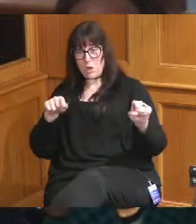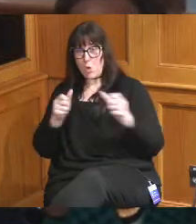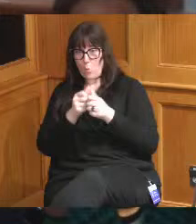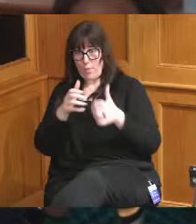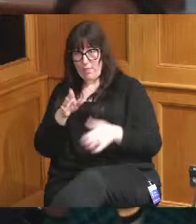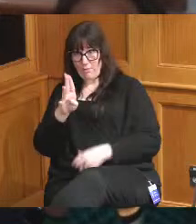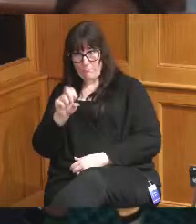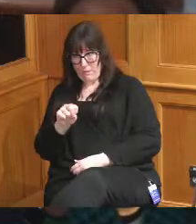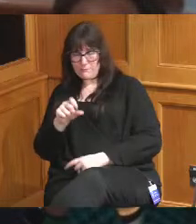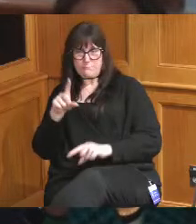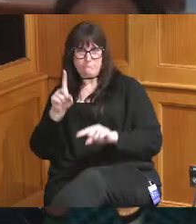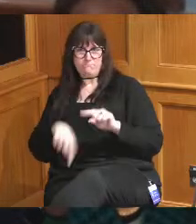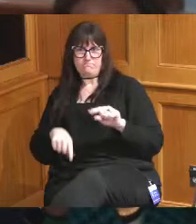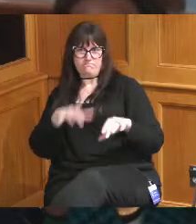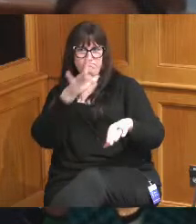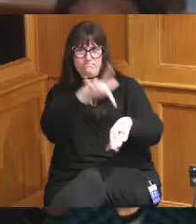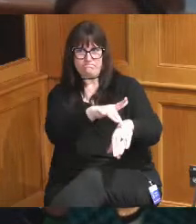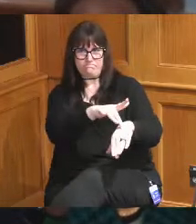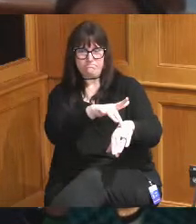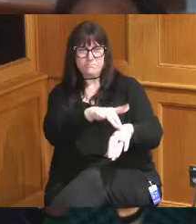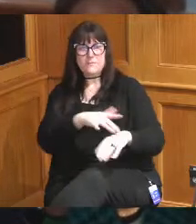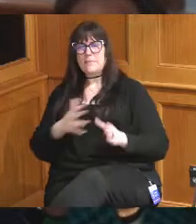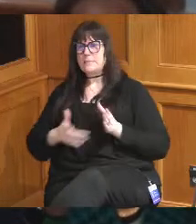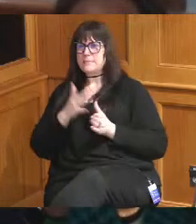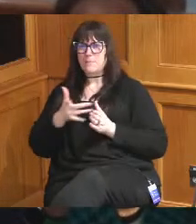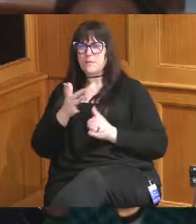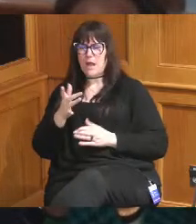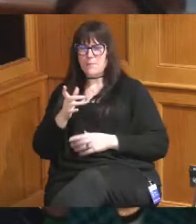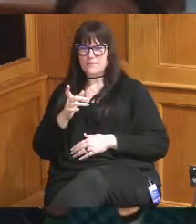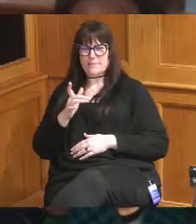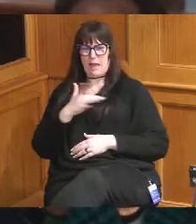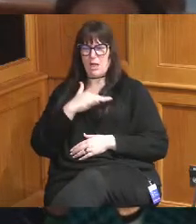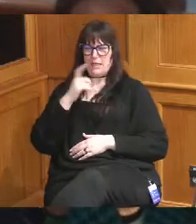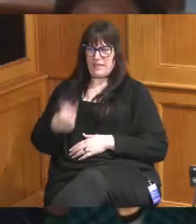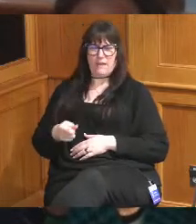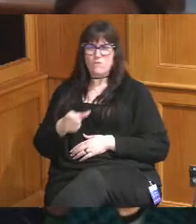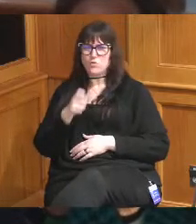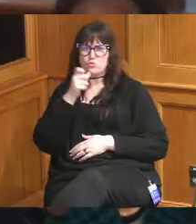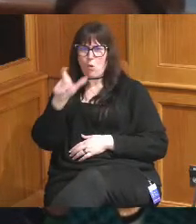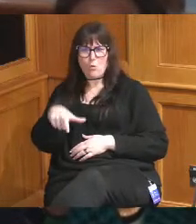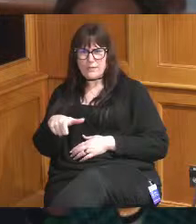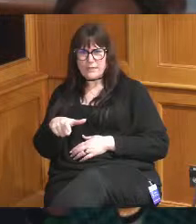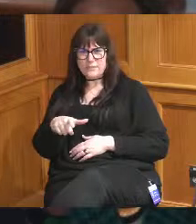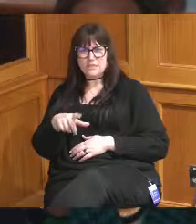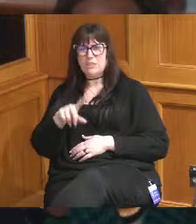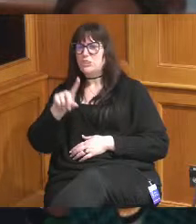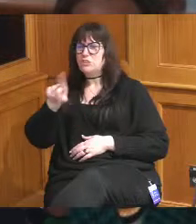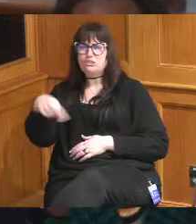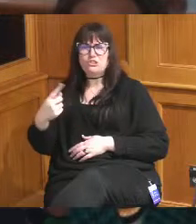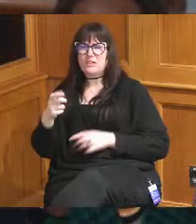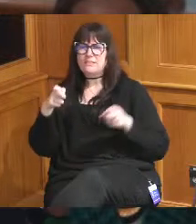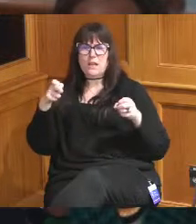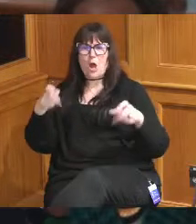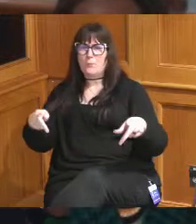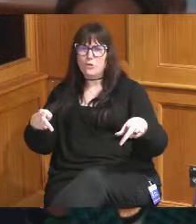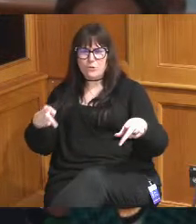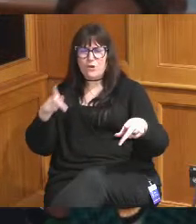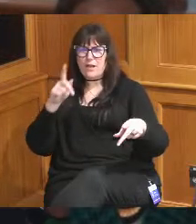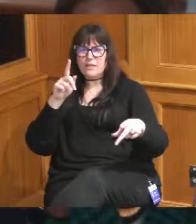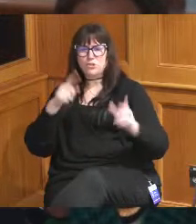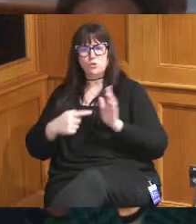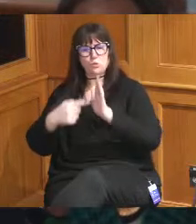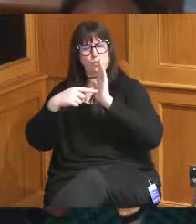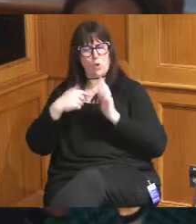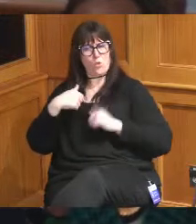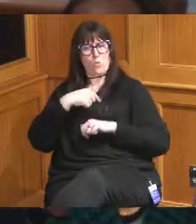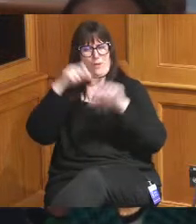opportunity. Sometimes we don't need a handout or a hand up. We just need an opportunity to show that we can